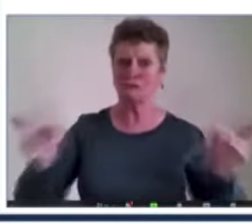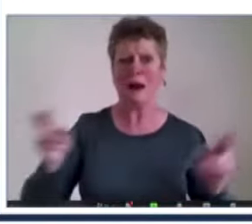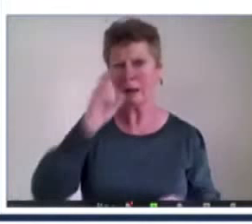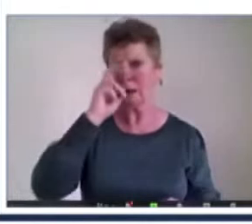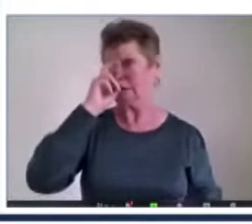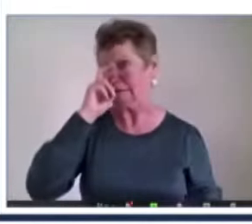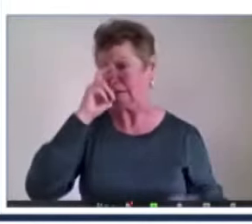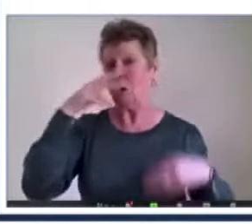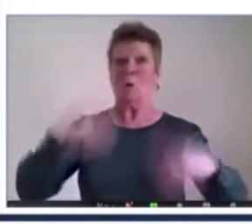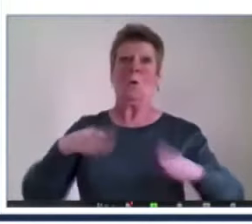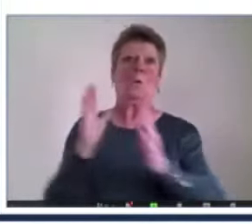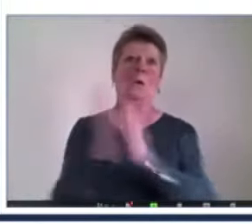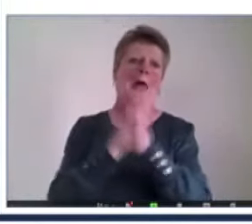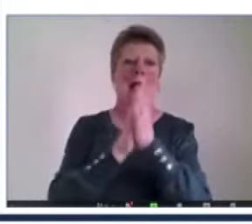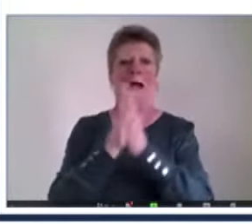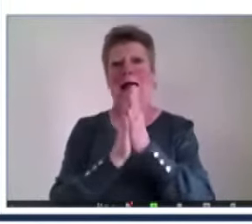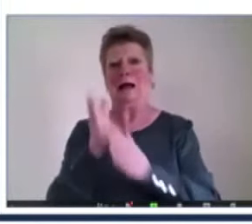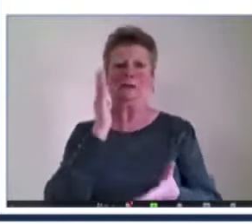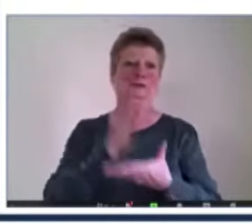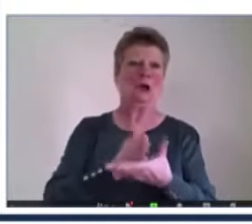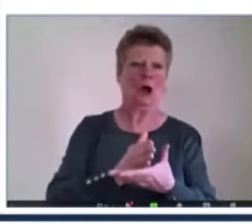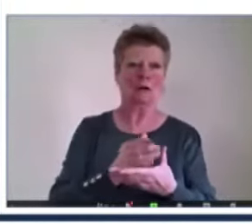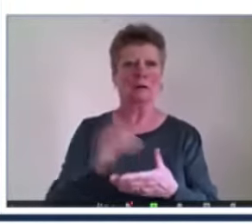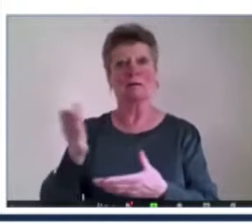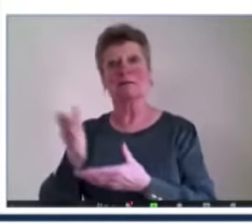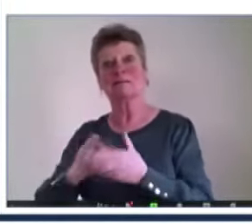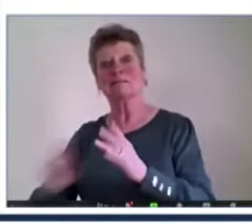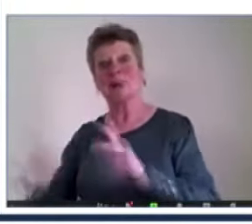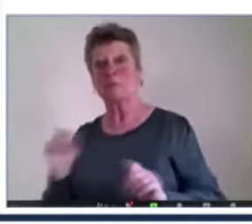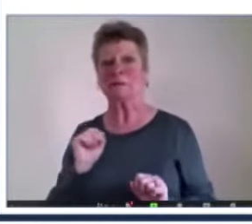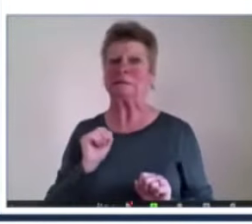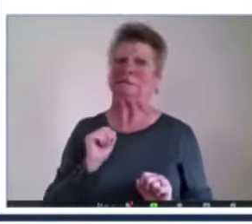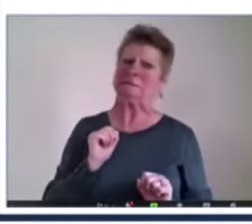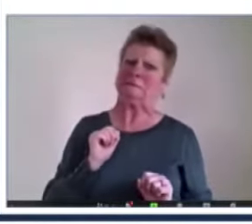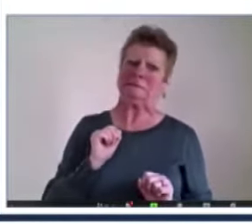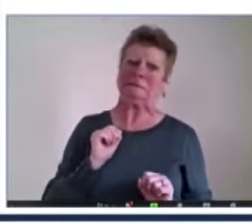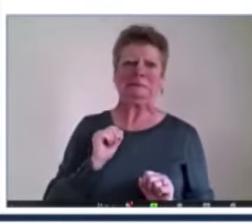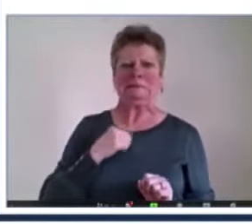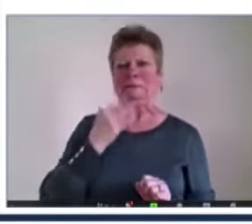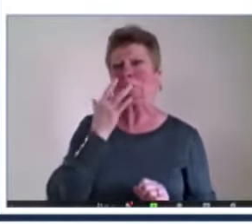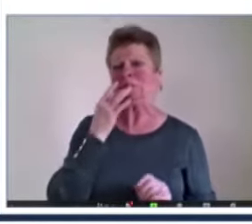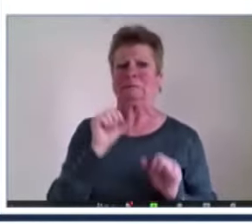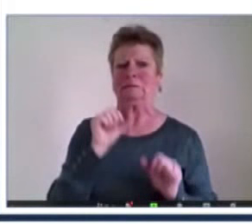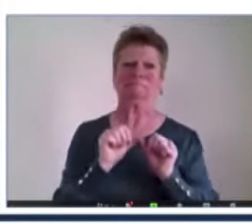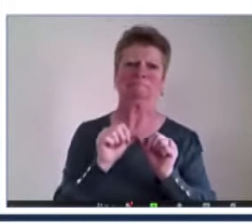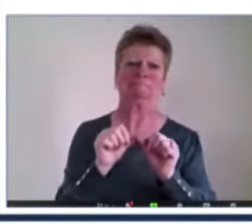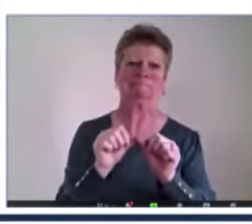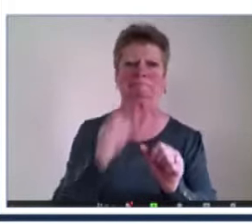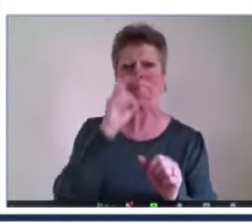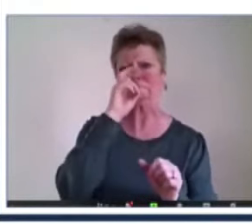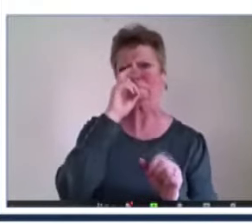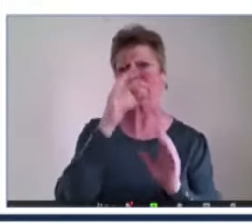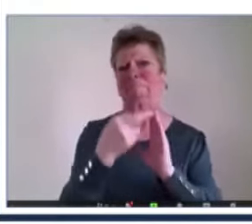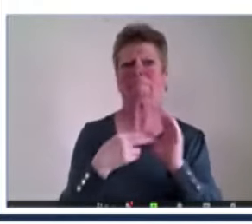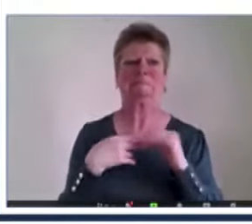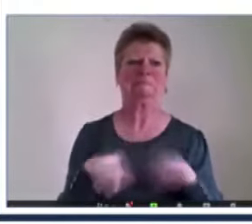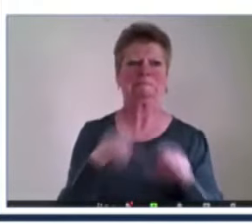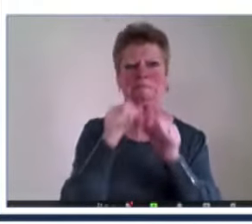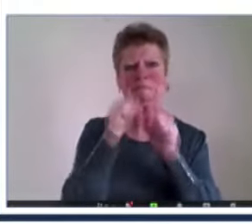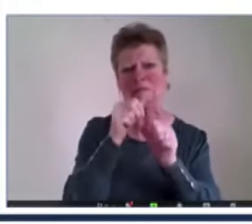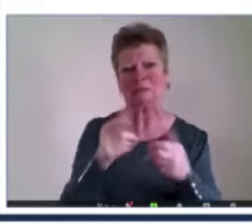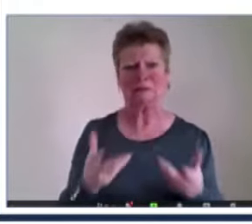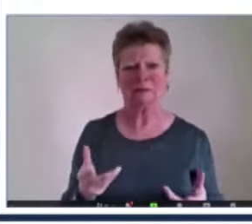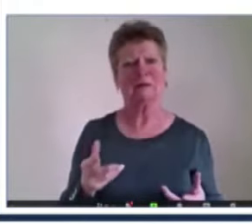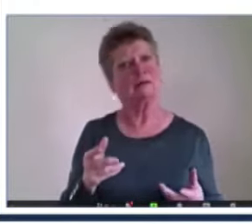but others want to keep them in place for a little longer. This is an unsettling, uncertain time. And while there's still good reason